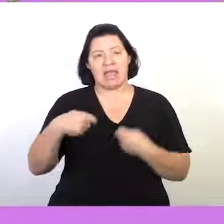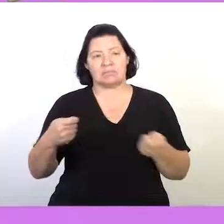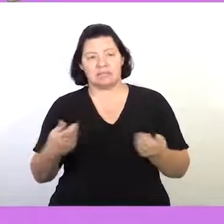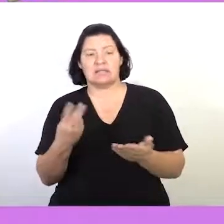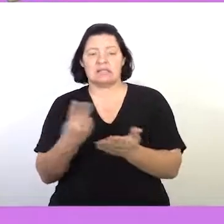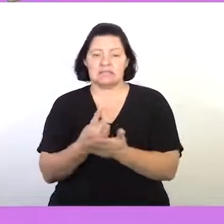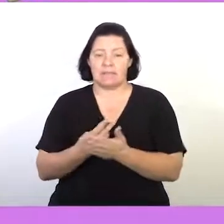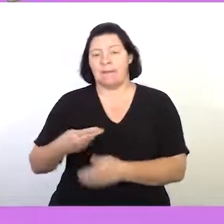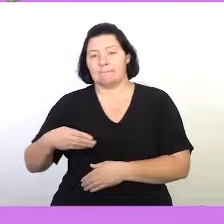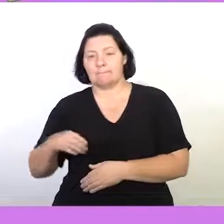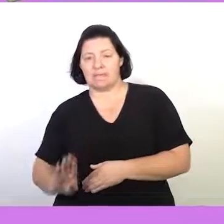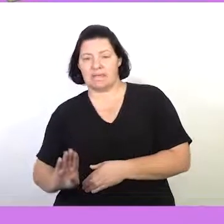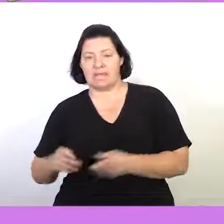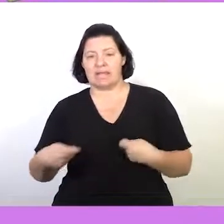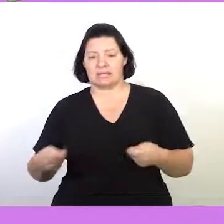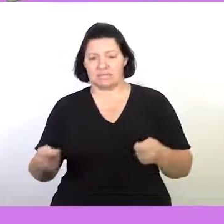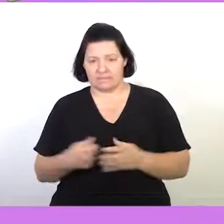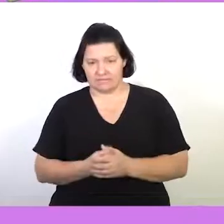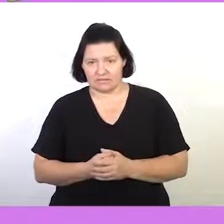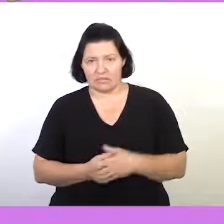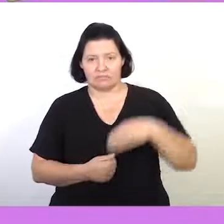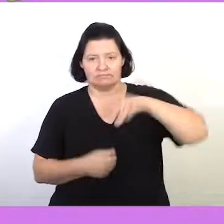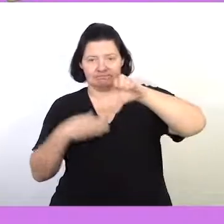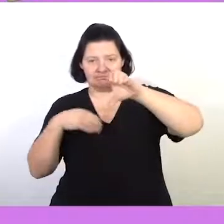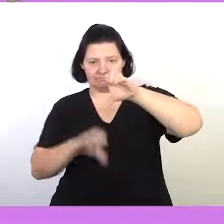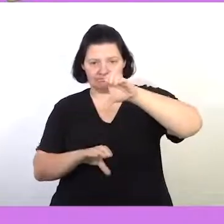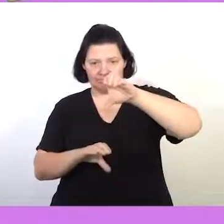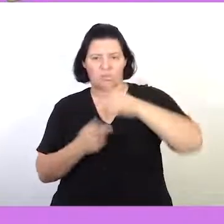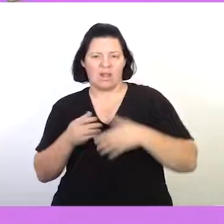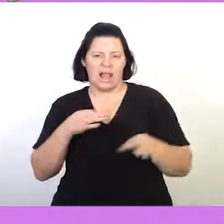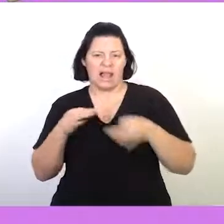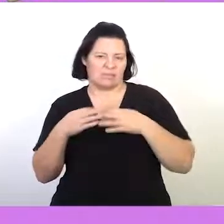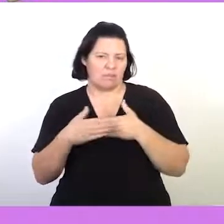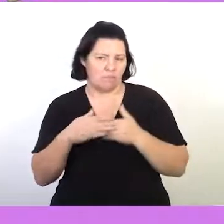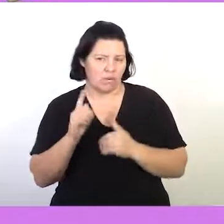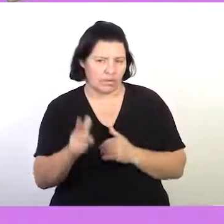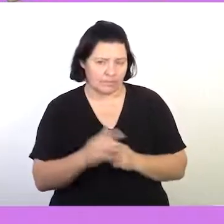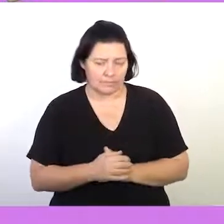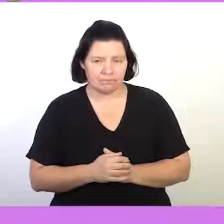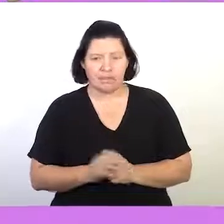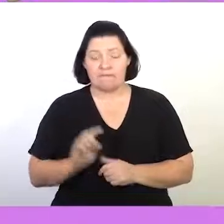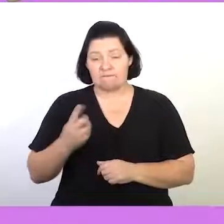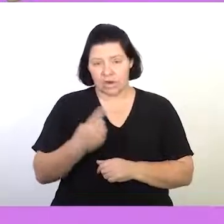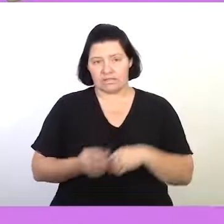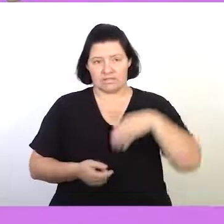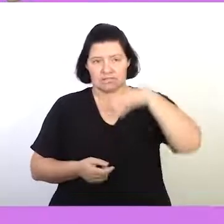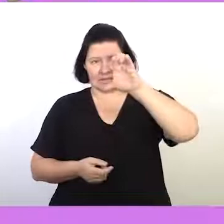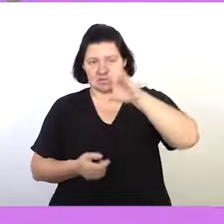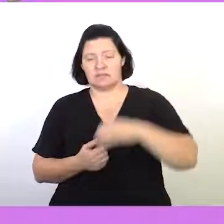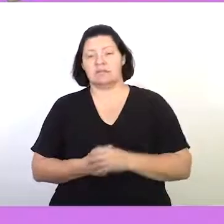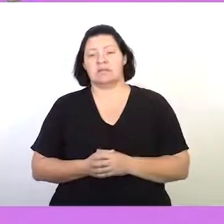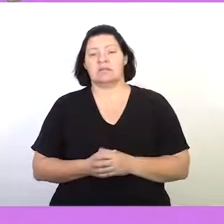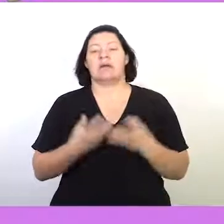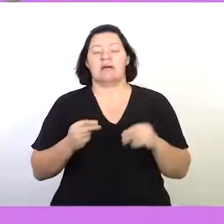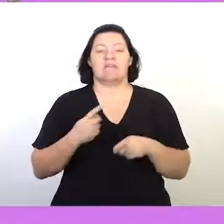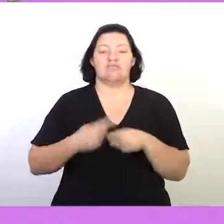we also have our B expenses. All right, so we'll elaborate on that just now. So on the first expenses here,